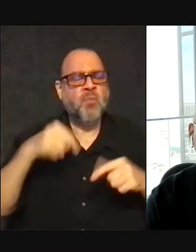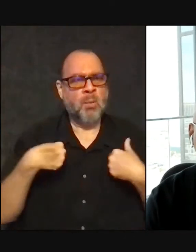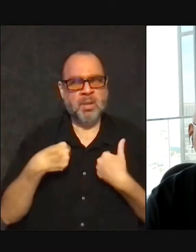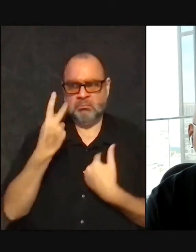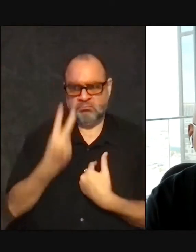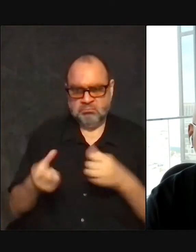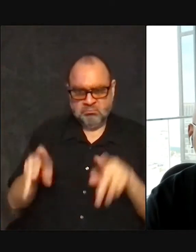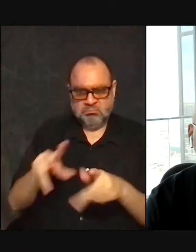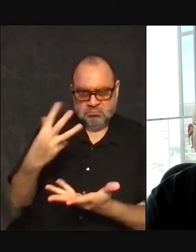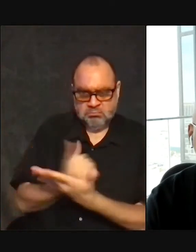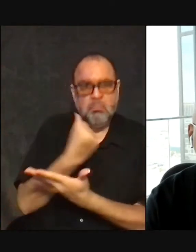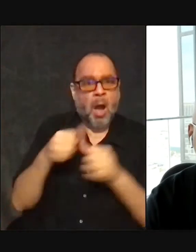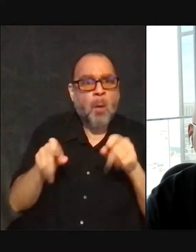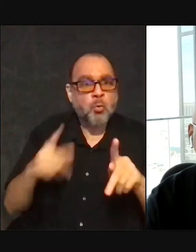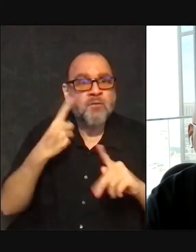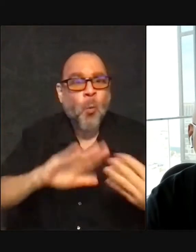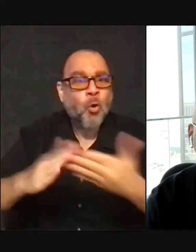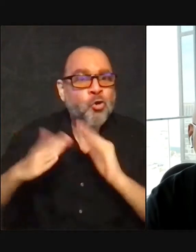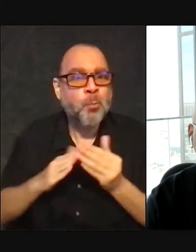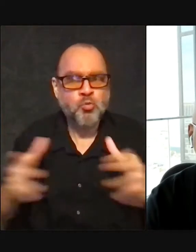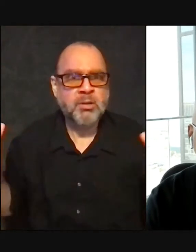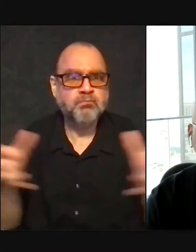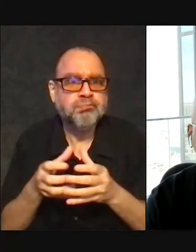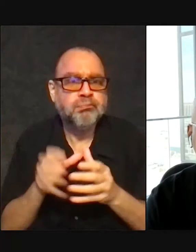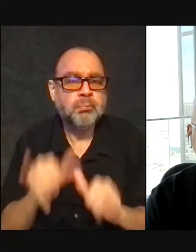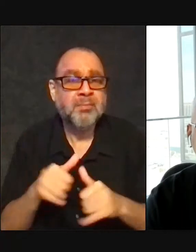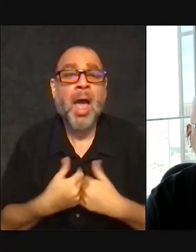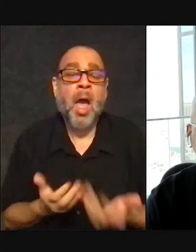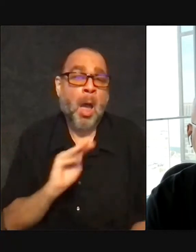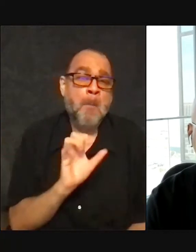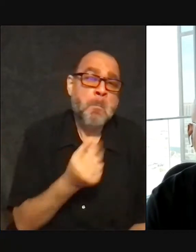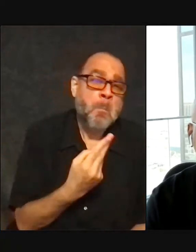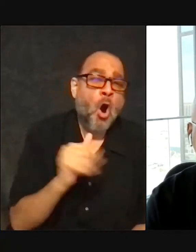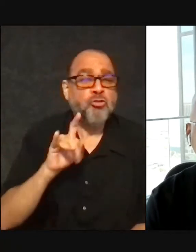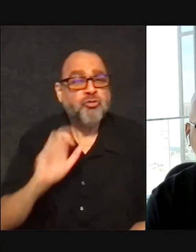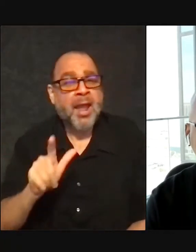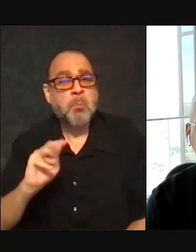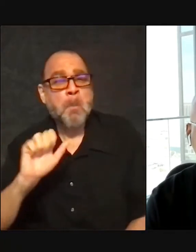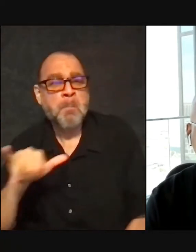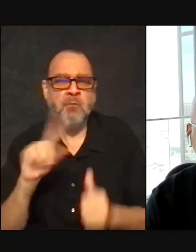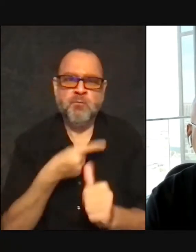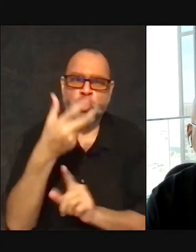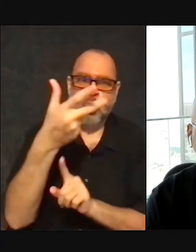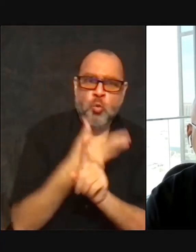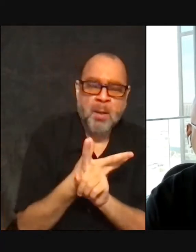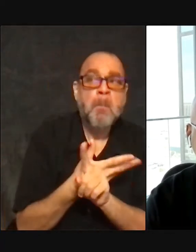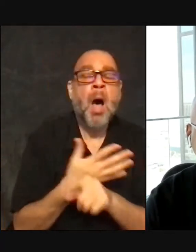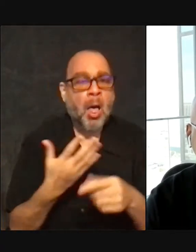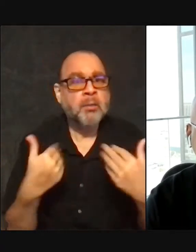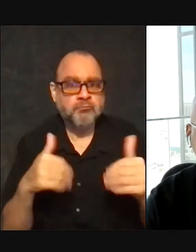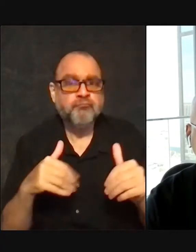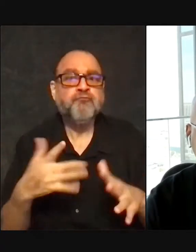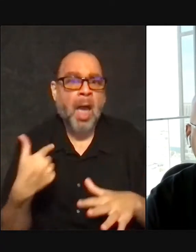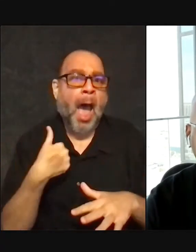say March, April, May, I was doing a lot of this on my own in platforms like this, Crowdcast or Zoom or whereby. I produced about 100